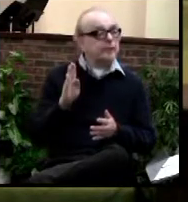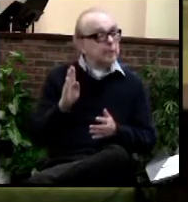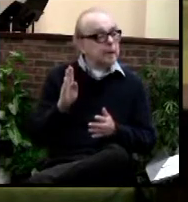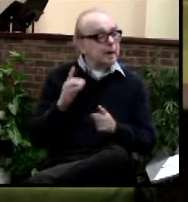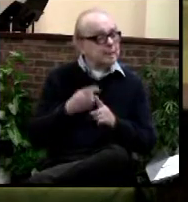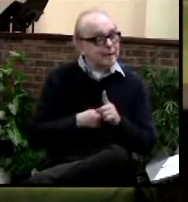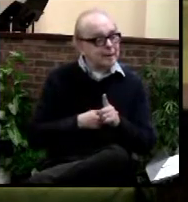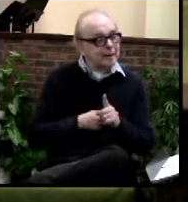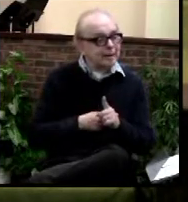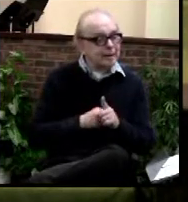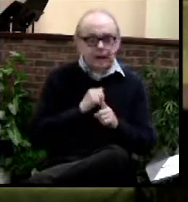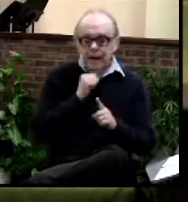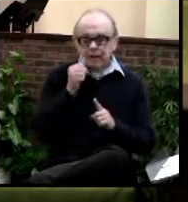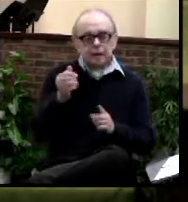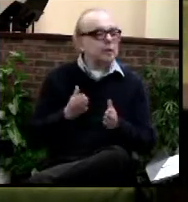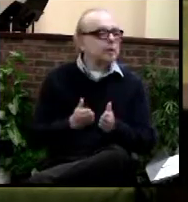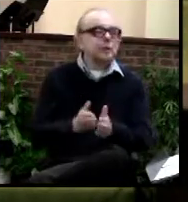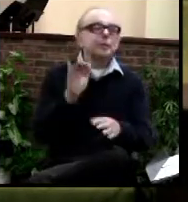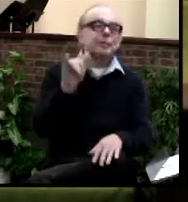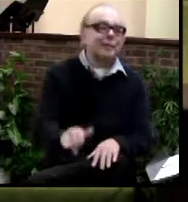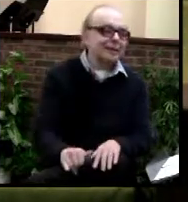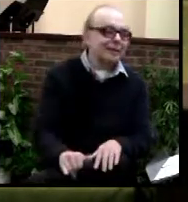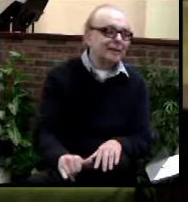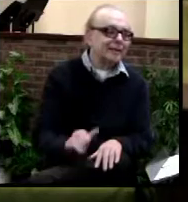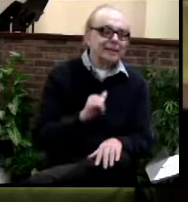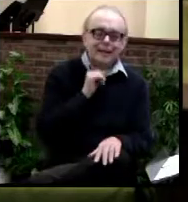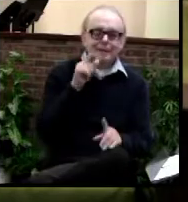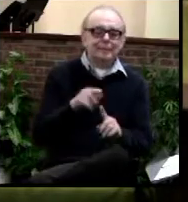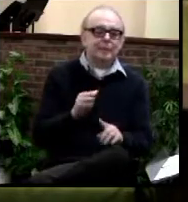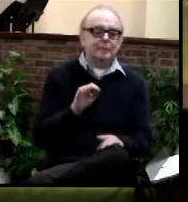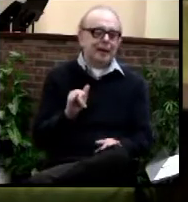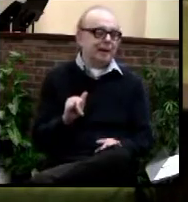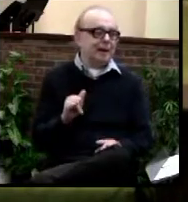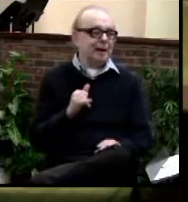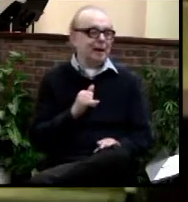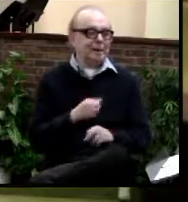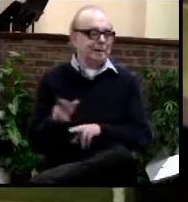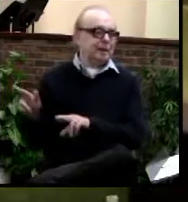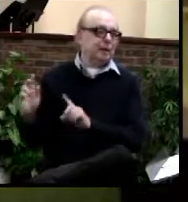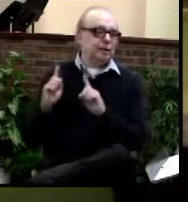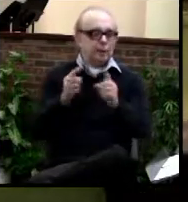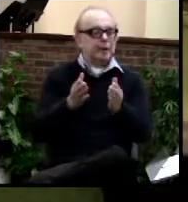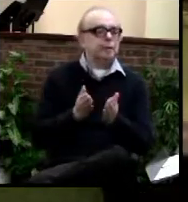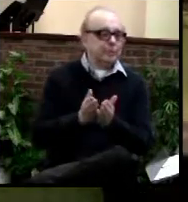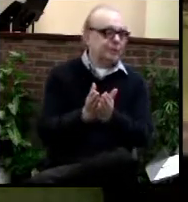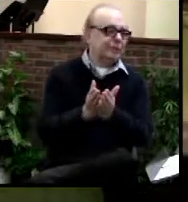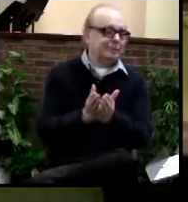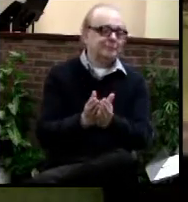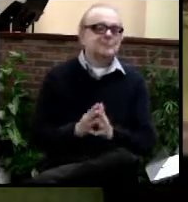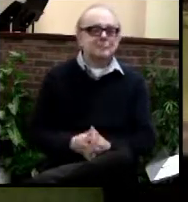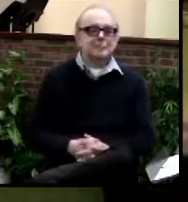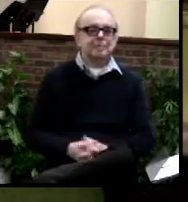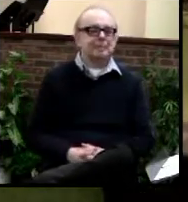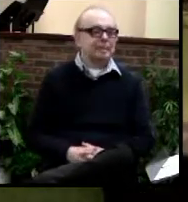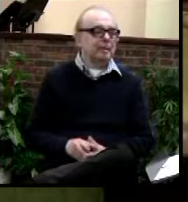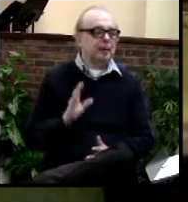And we're not going on the cruise yet. That's not till May. But I'm getting ready to go on my cruise. But you'll find